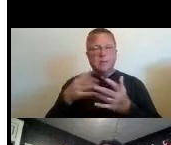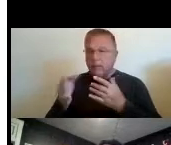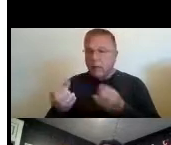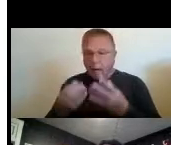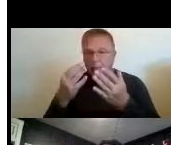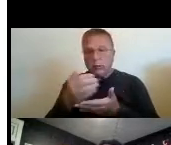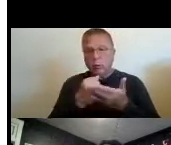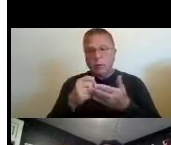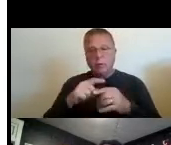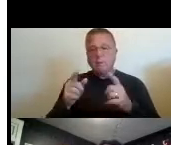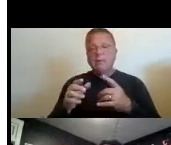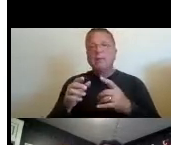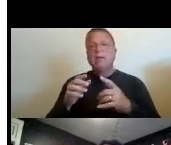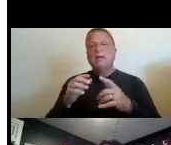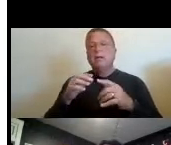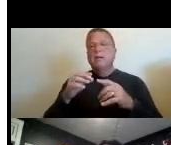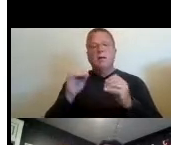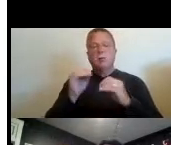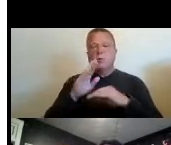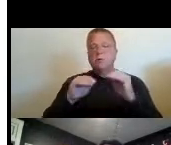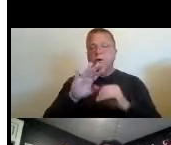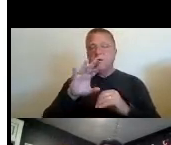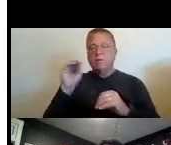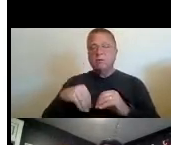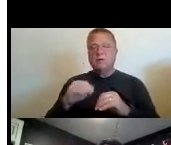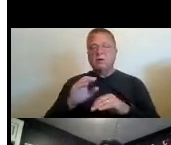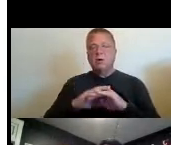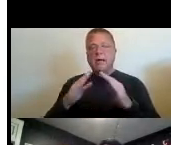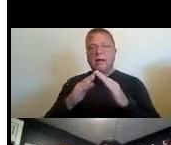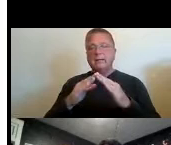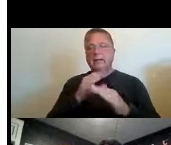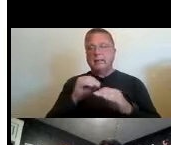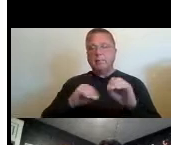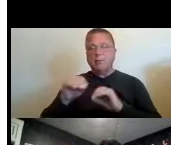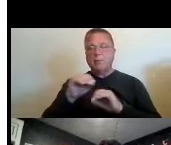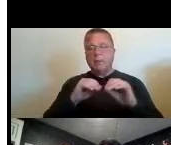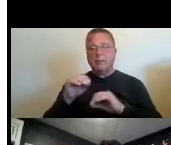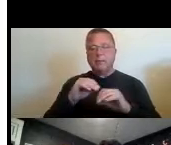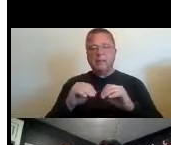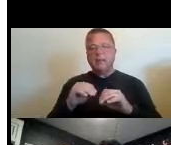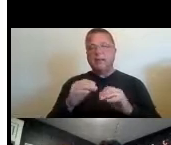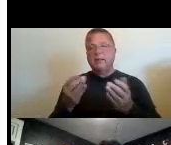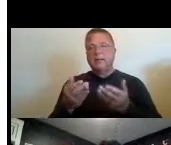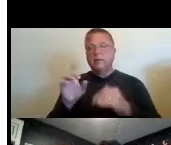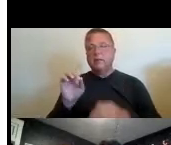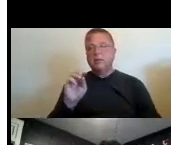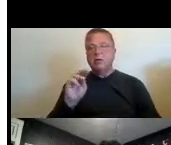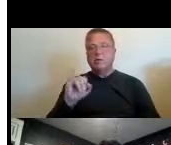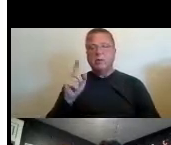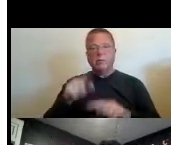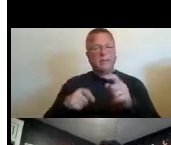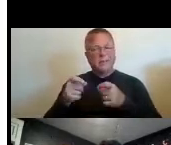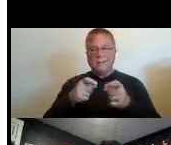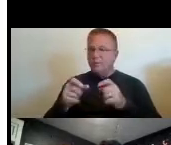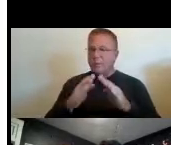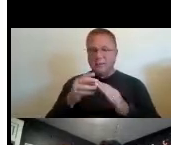of housing and mobility, including energy costs. At the Department of Mobility and Infrastructure, we can't control housing costs, and we